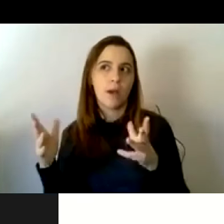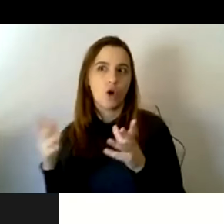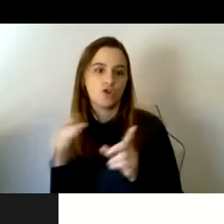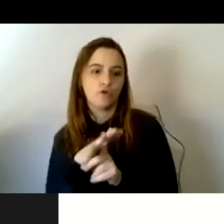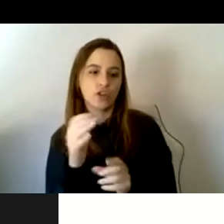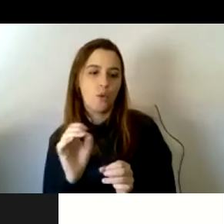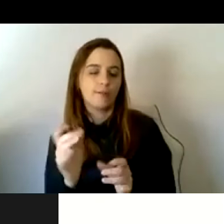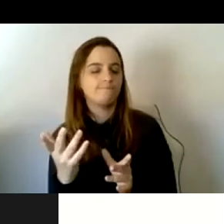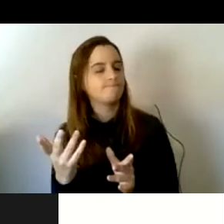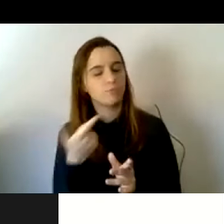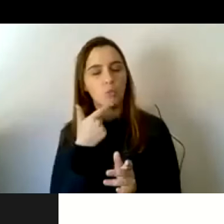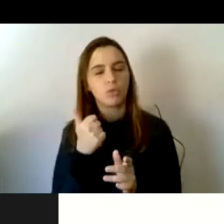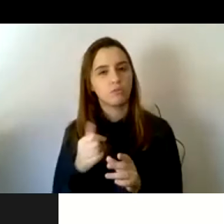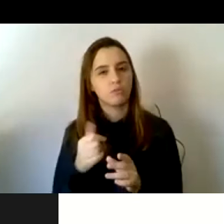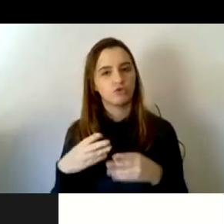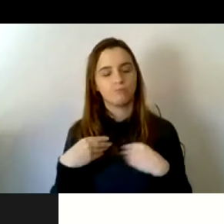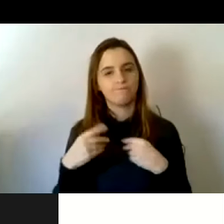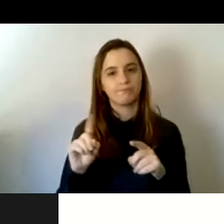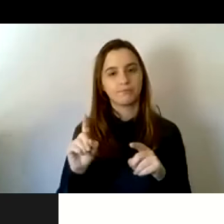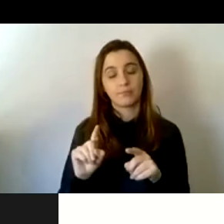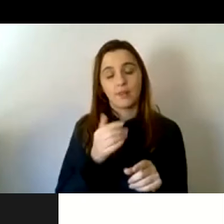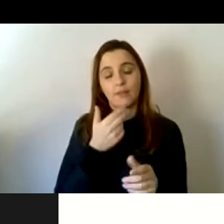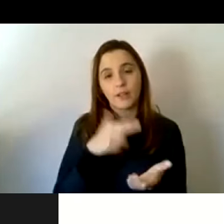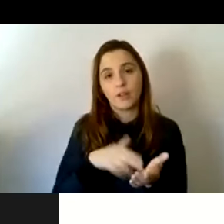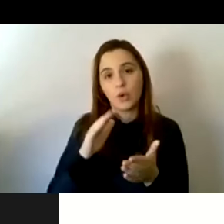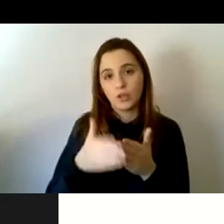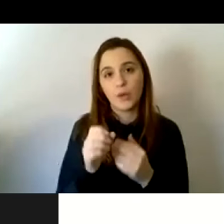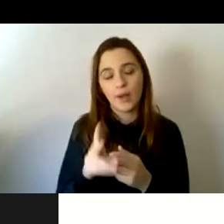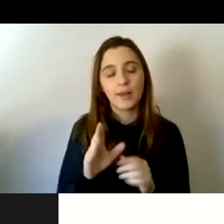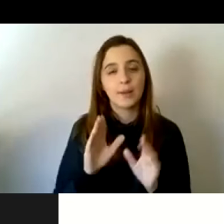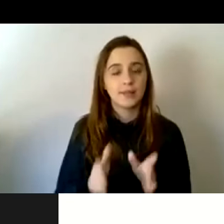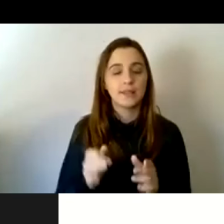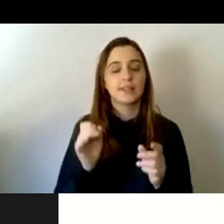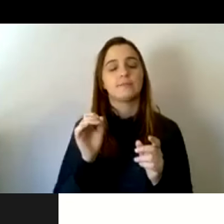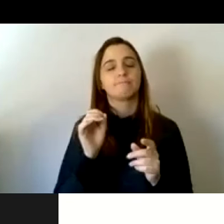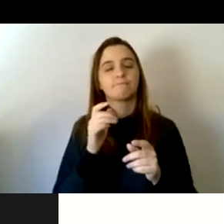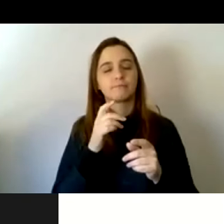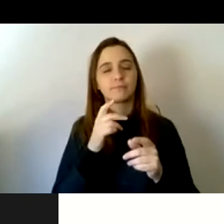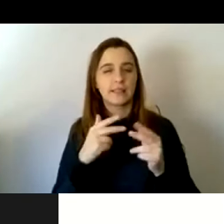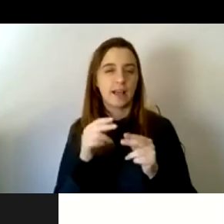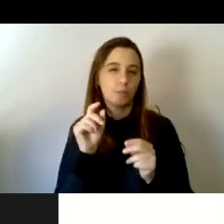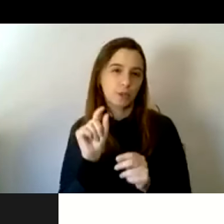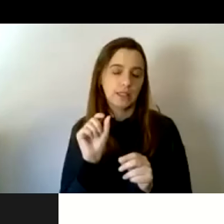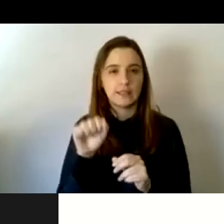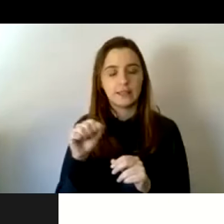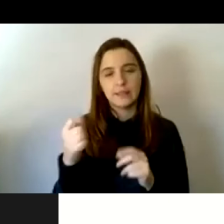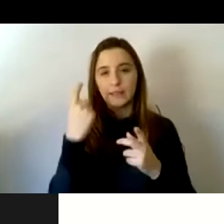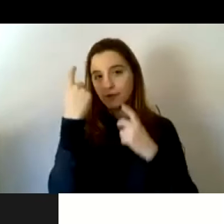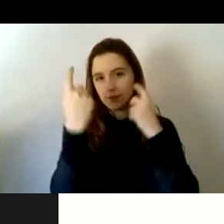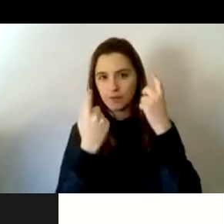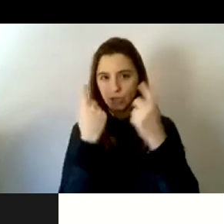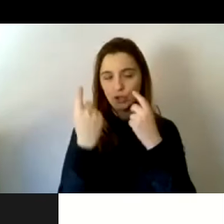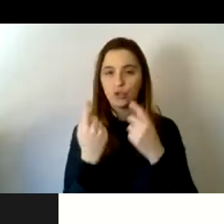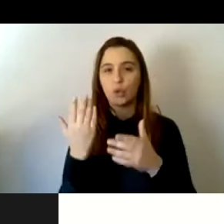So we always have to critically reflect on our processes as